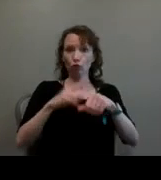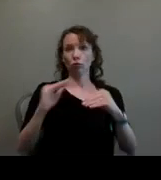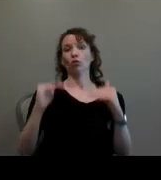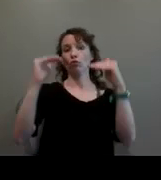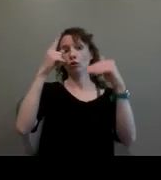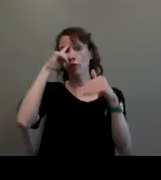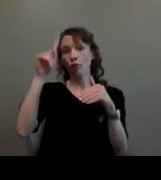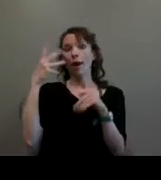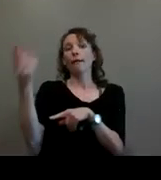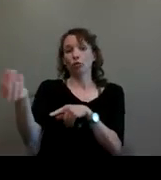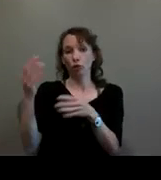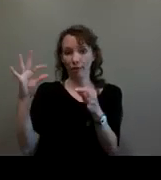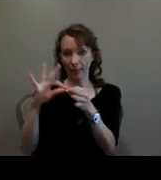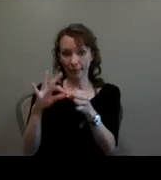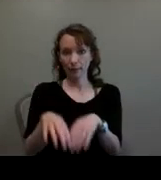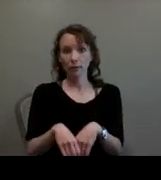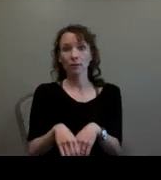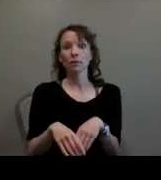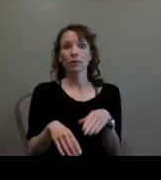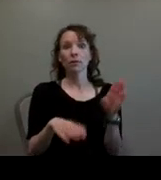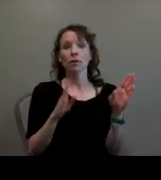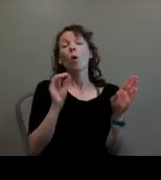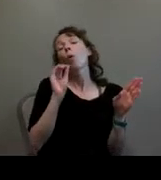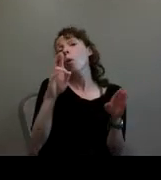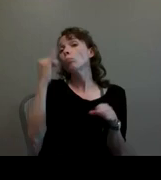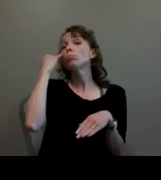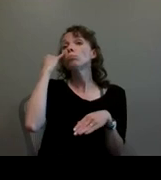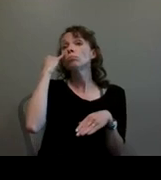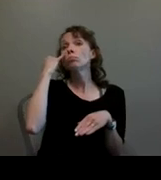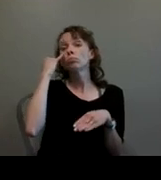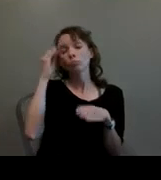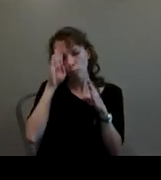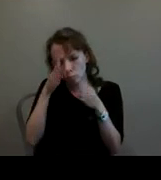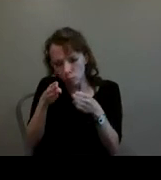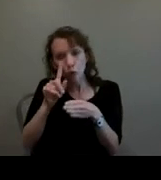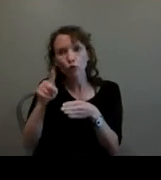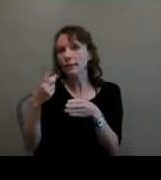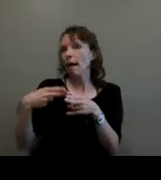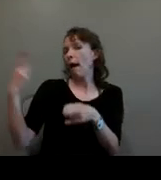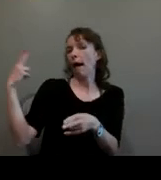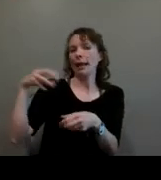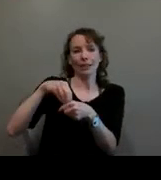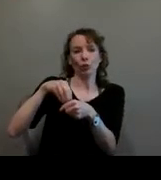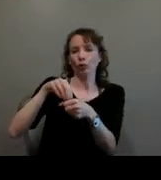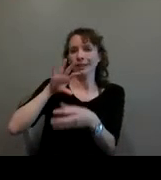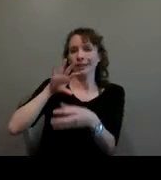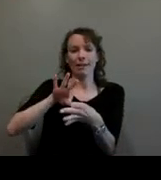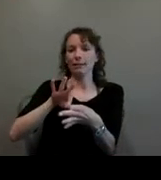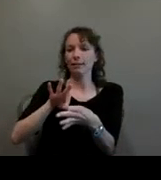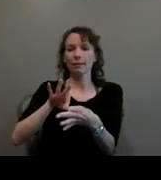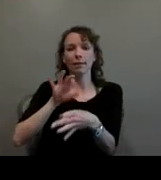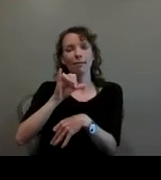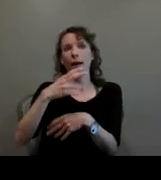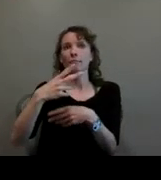fitness. There's another scenario in which you're just looking at high intrinsic fitness, and that specific selection pressure